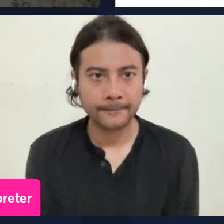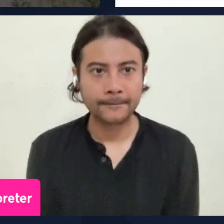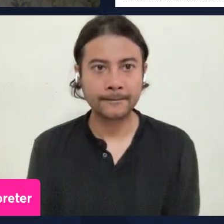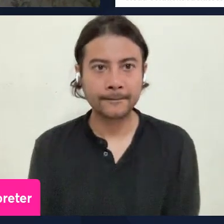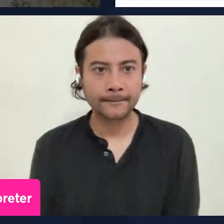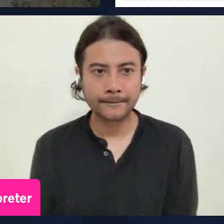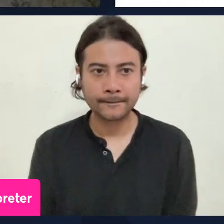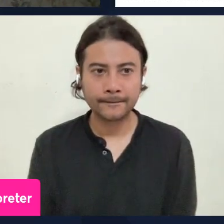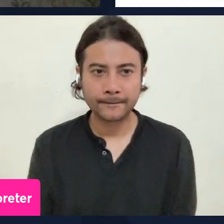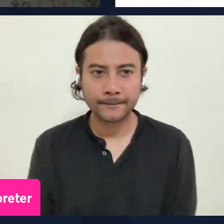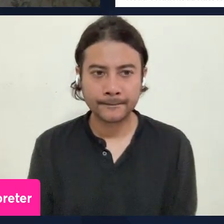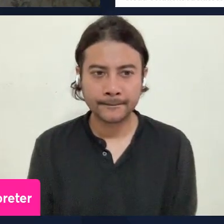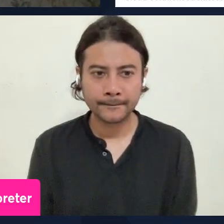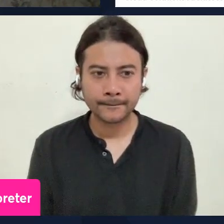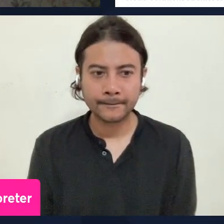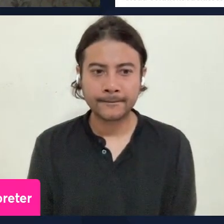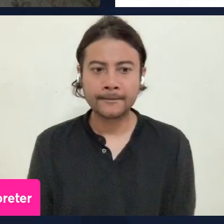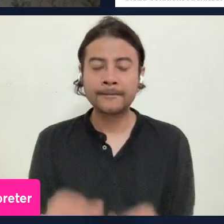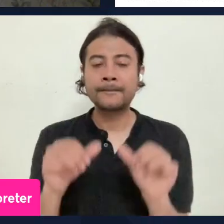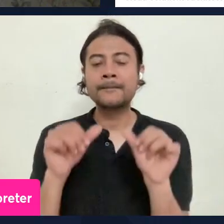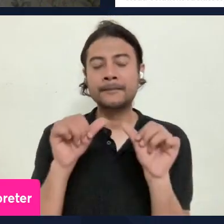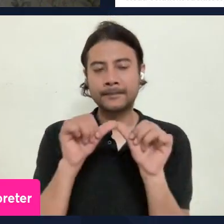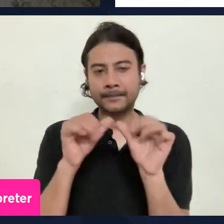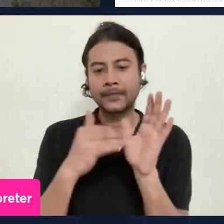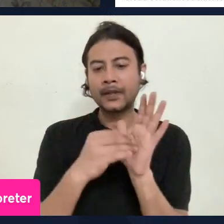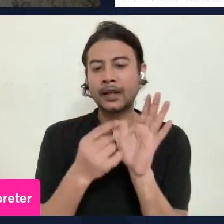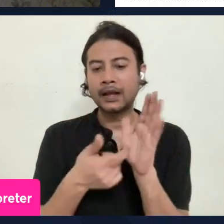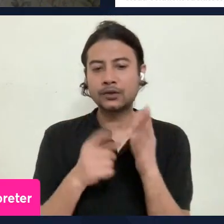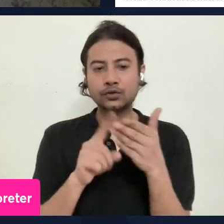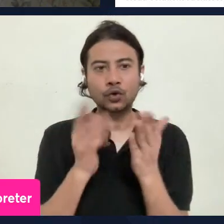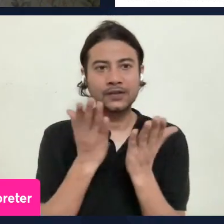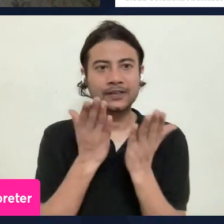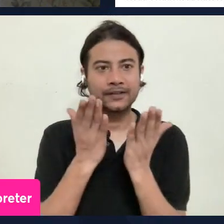with different Azure services.